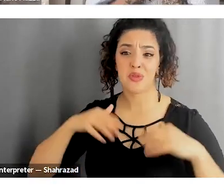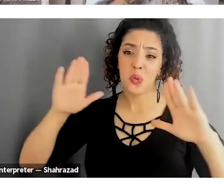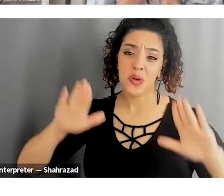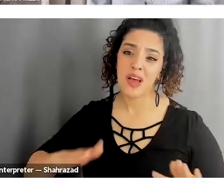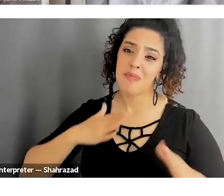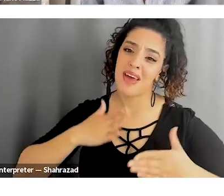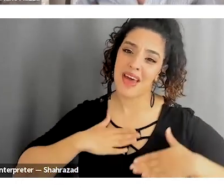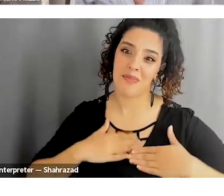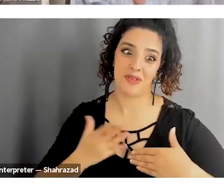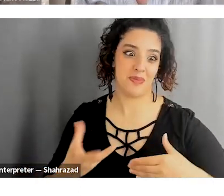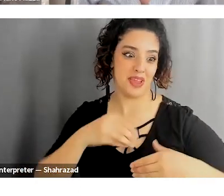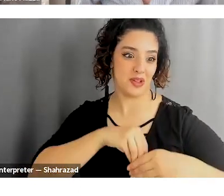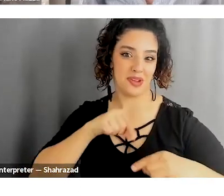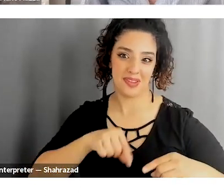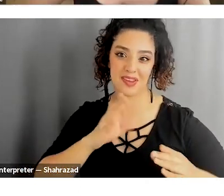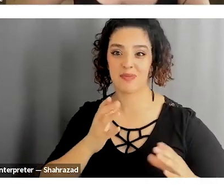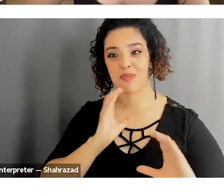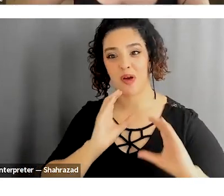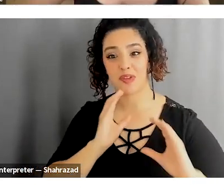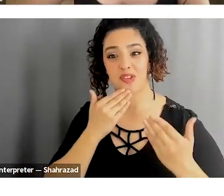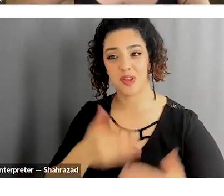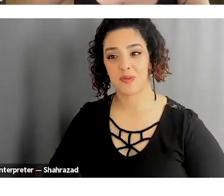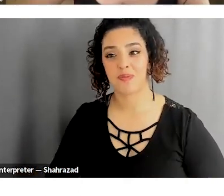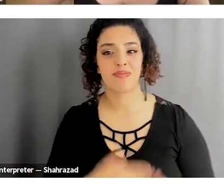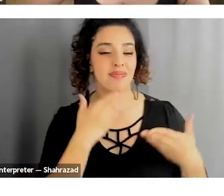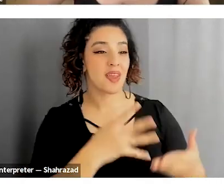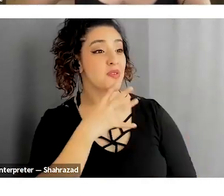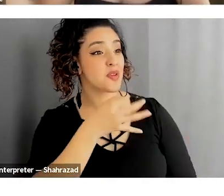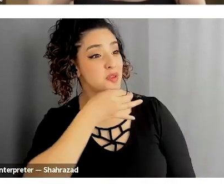happy to be a part. Thank you. Talk soon. Bye, everyone.